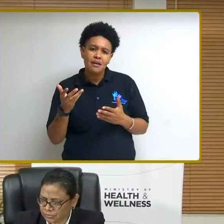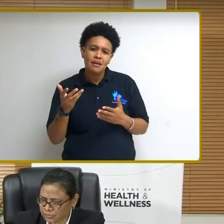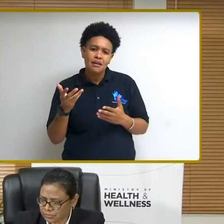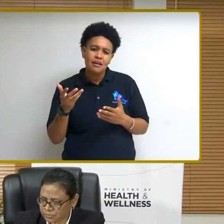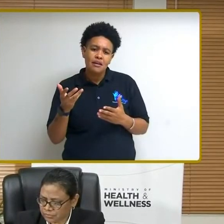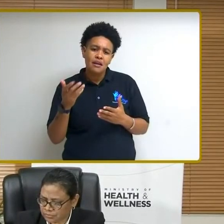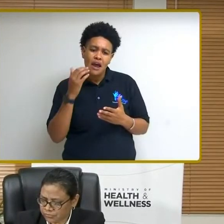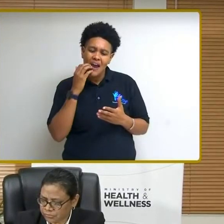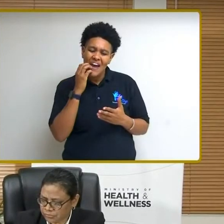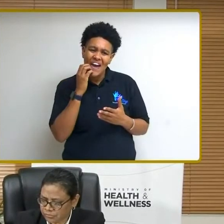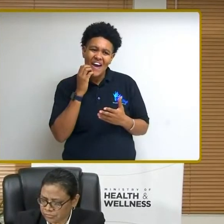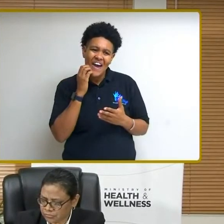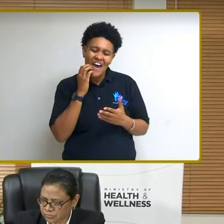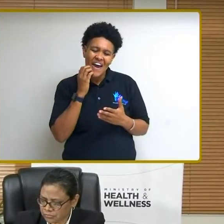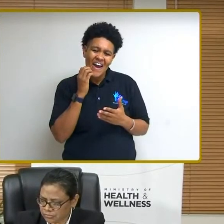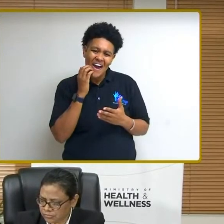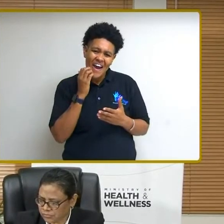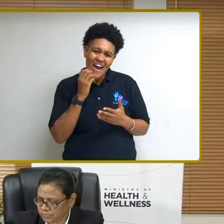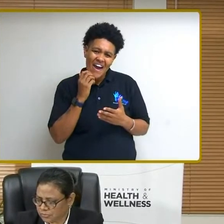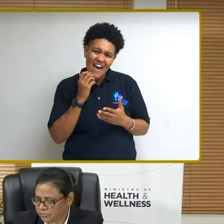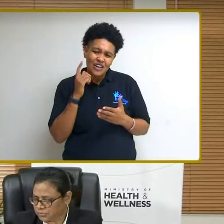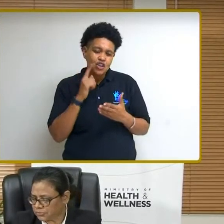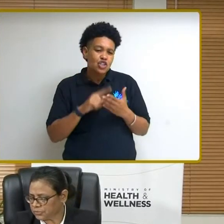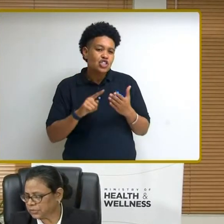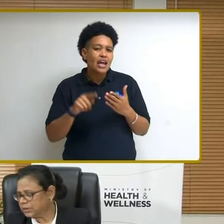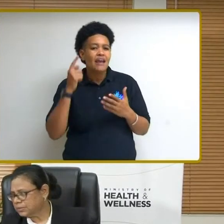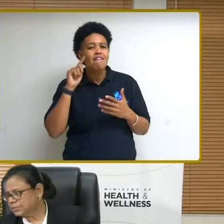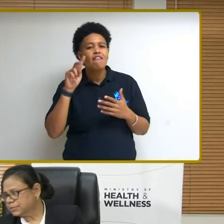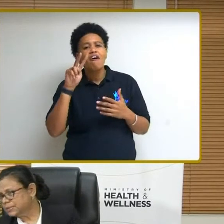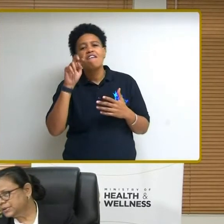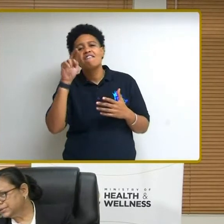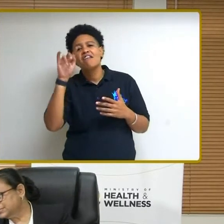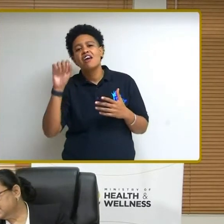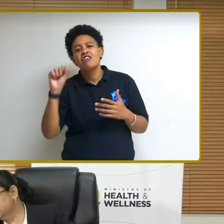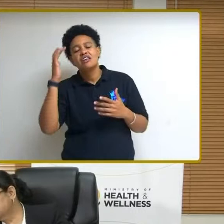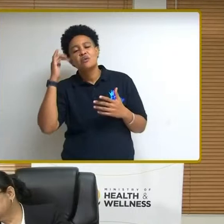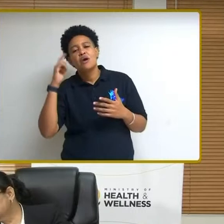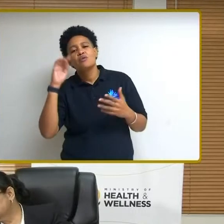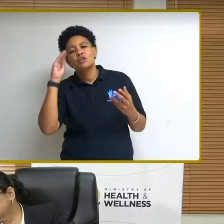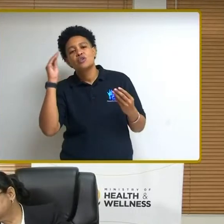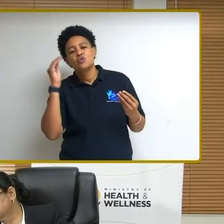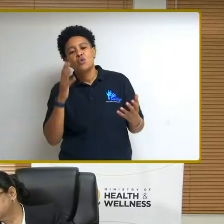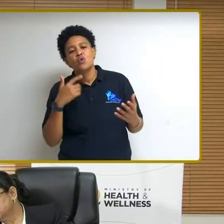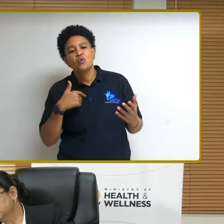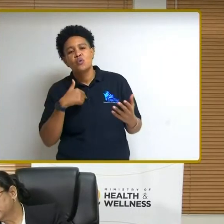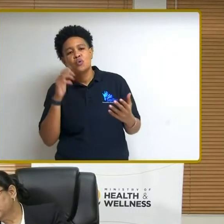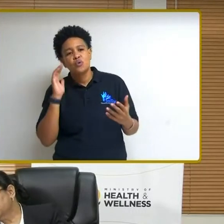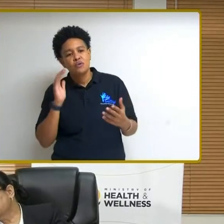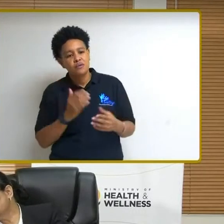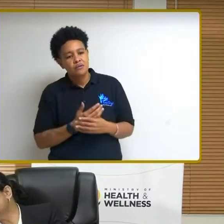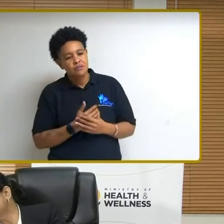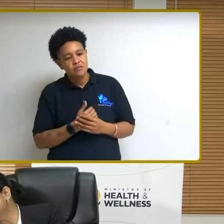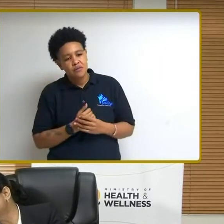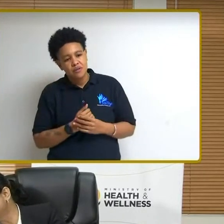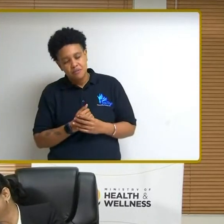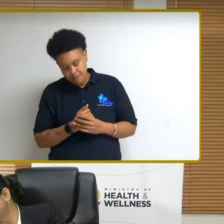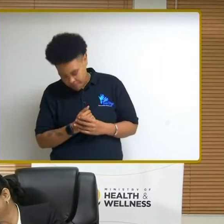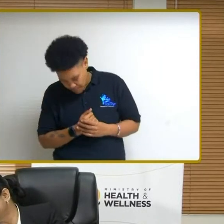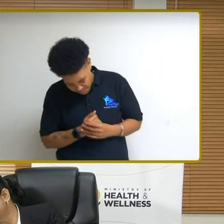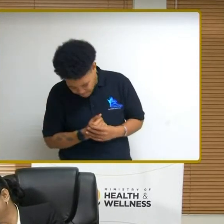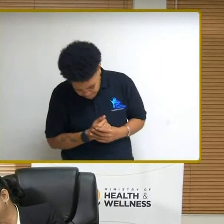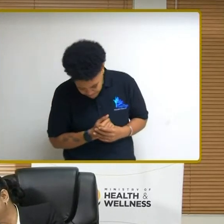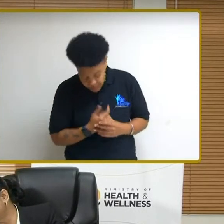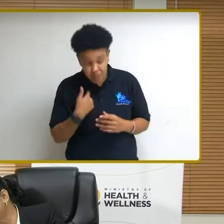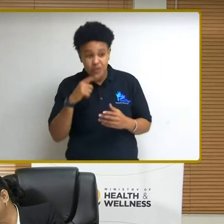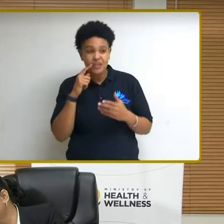called? To check for variants, because we were told that we were going to start doing that,